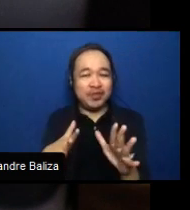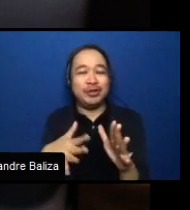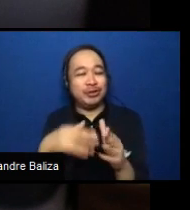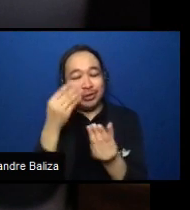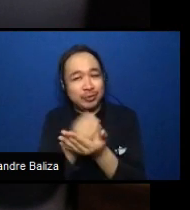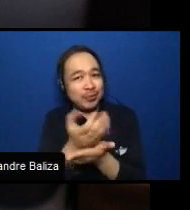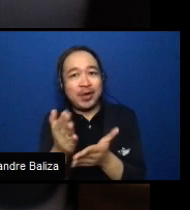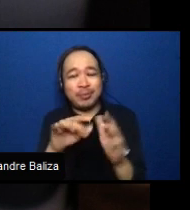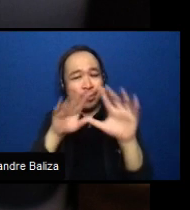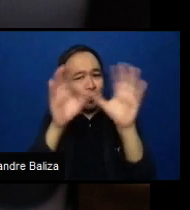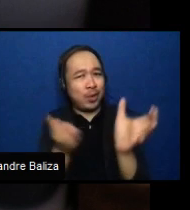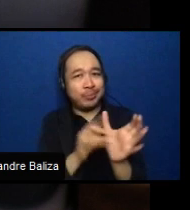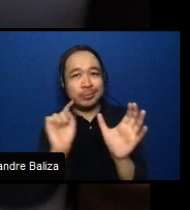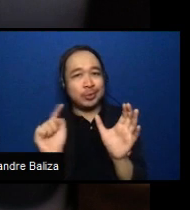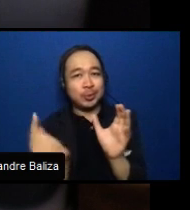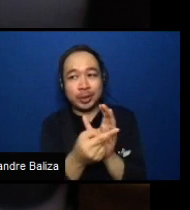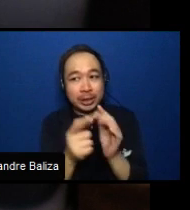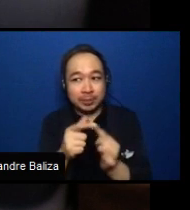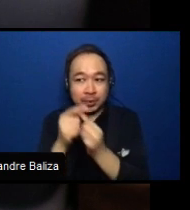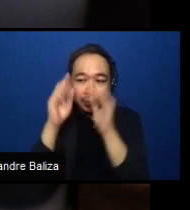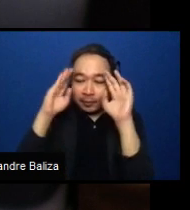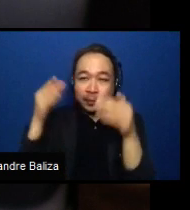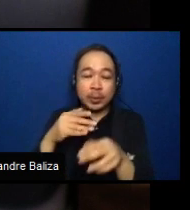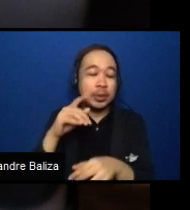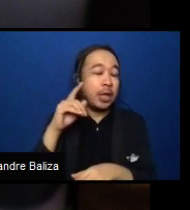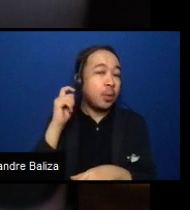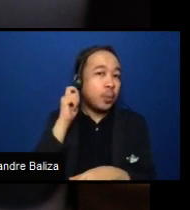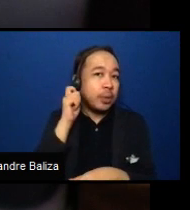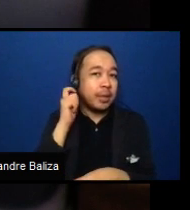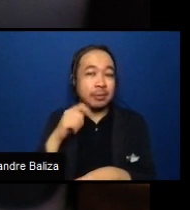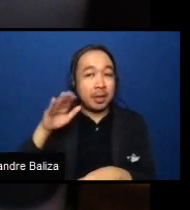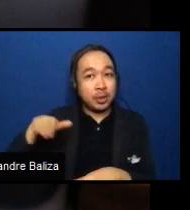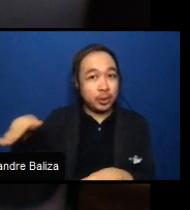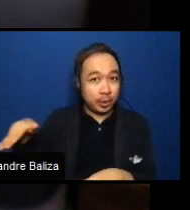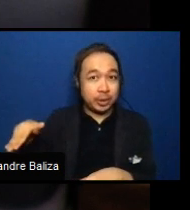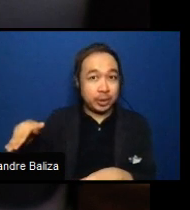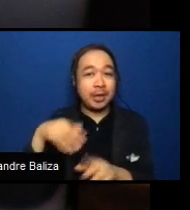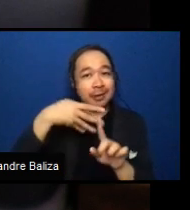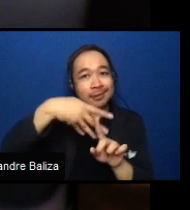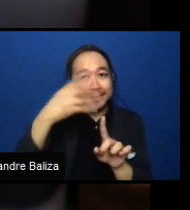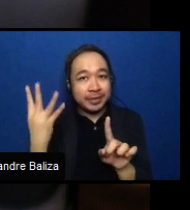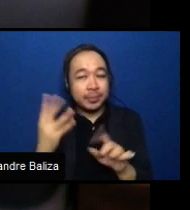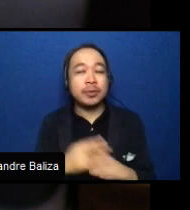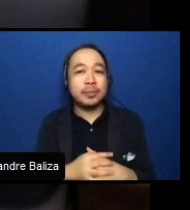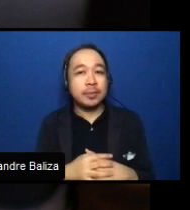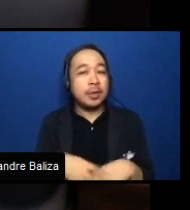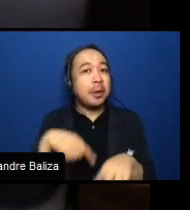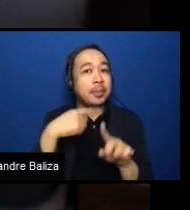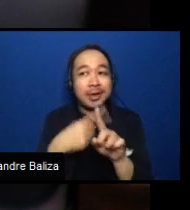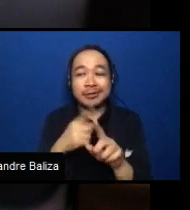especially against women and girls, sex workers, and LGBTIQ. And a significant increase in early child and forced marriage